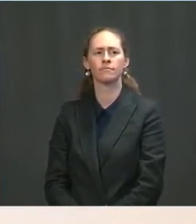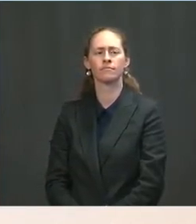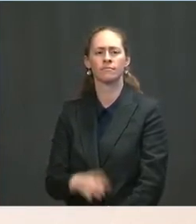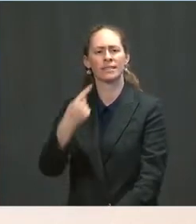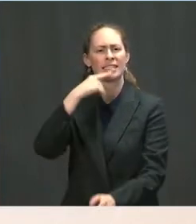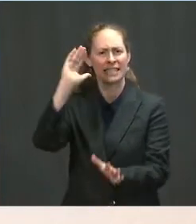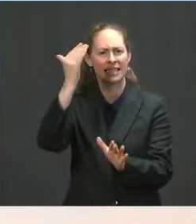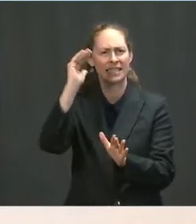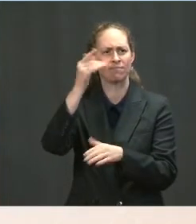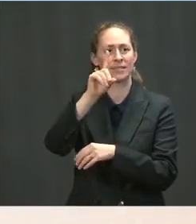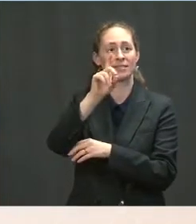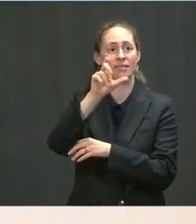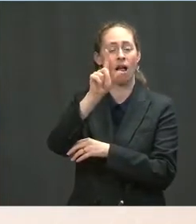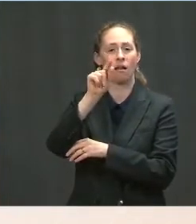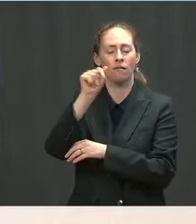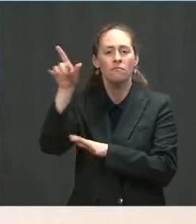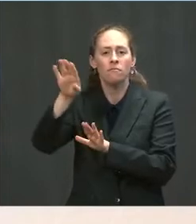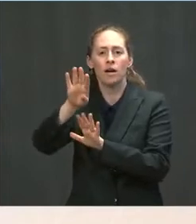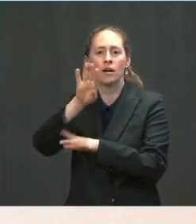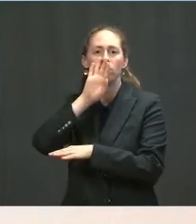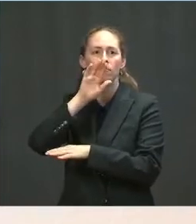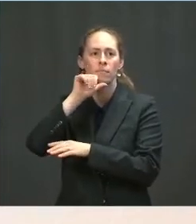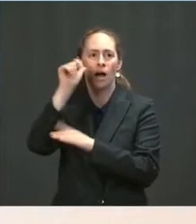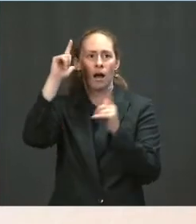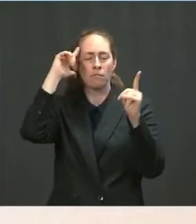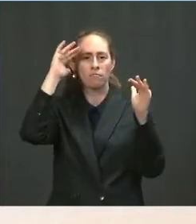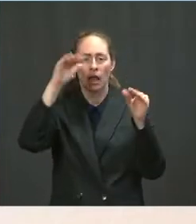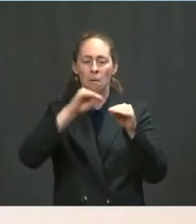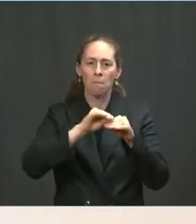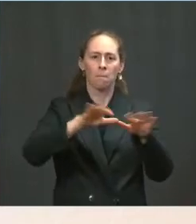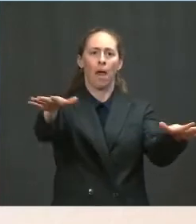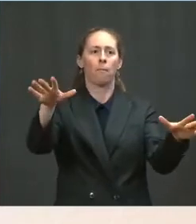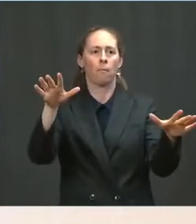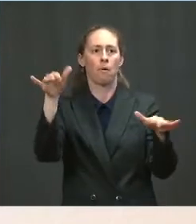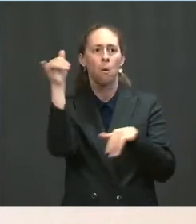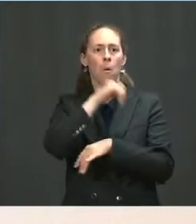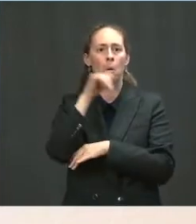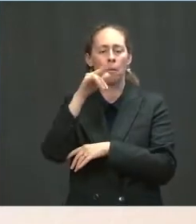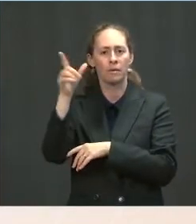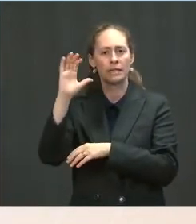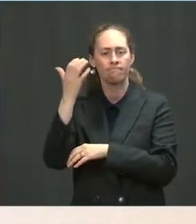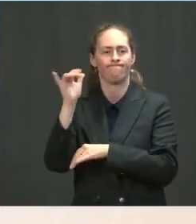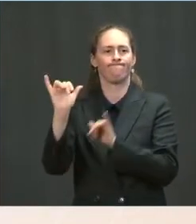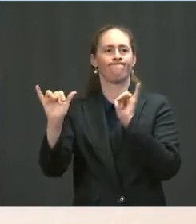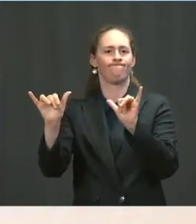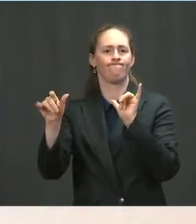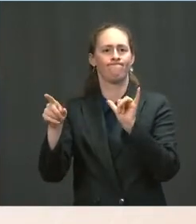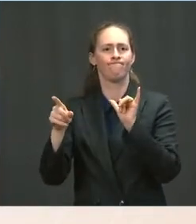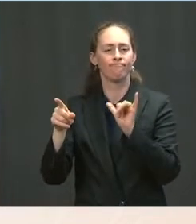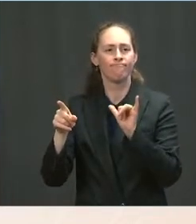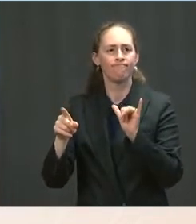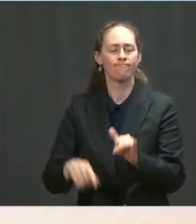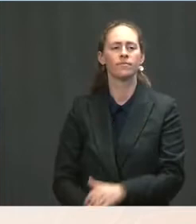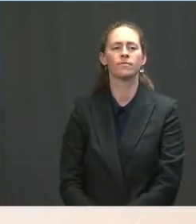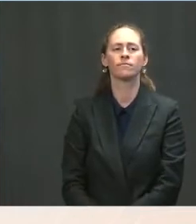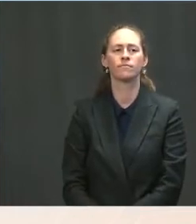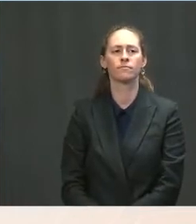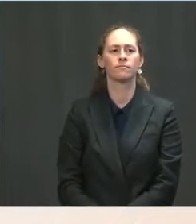higher transmissibility and current vaccine coverage, universal masking is essential to reduce transmission of the Delta